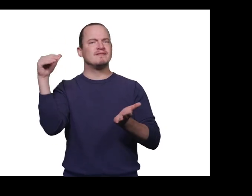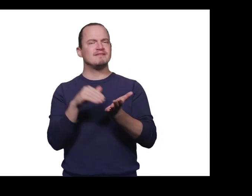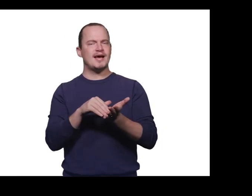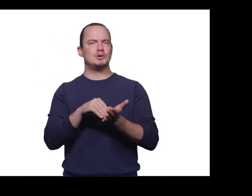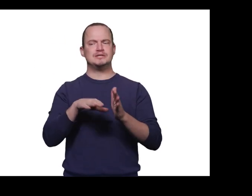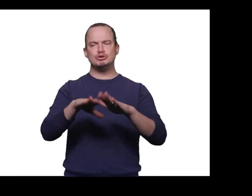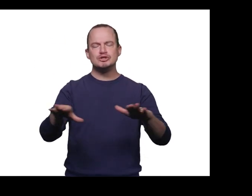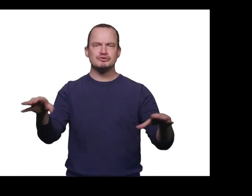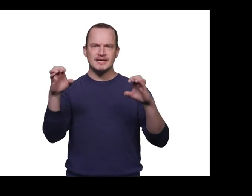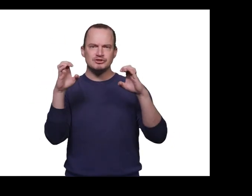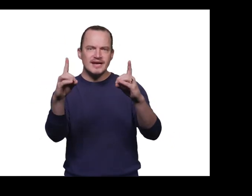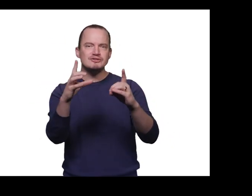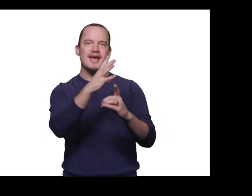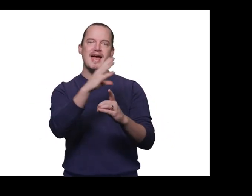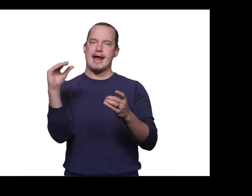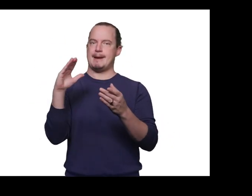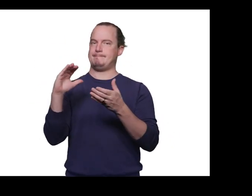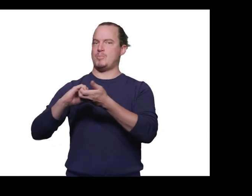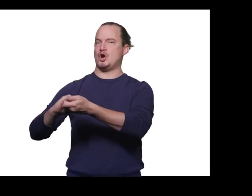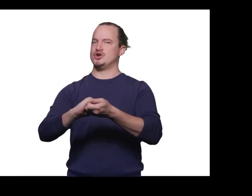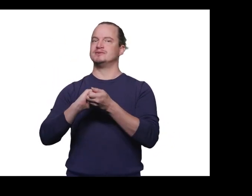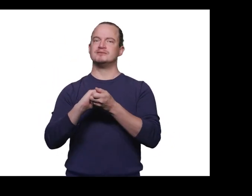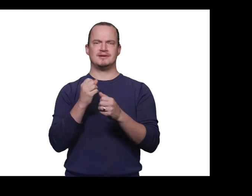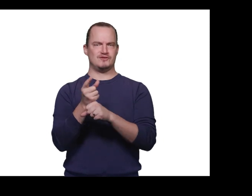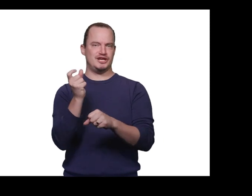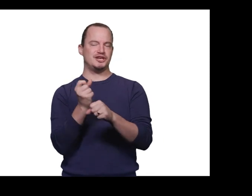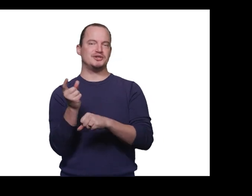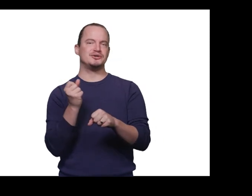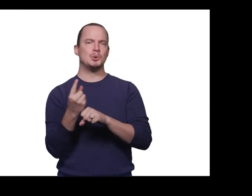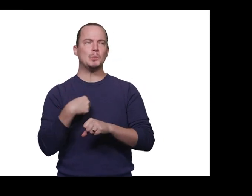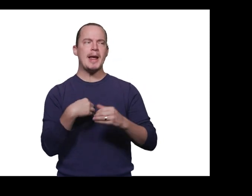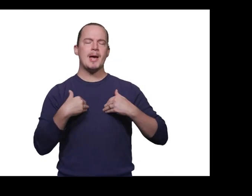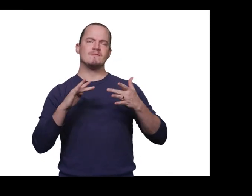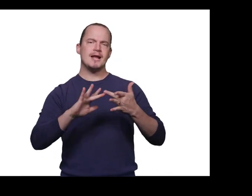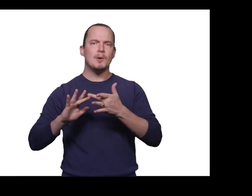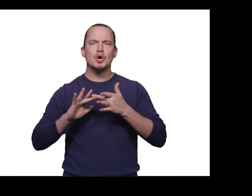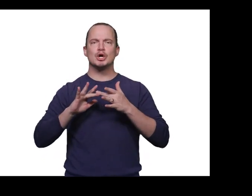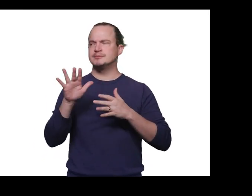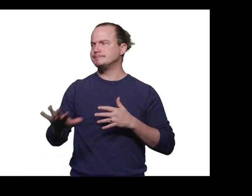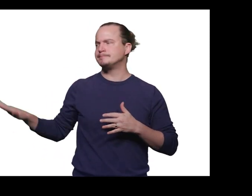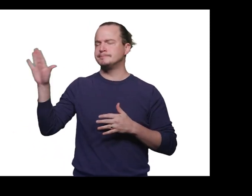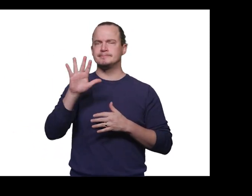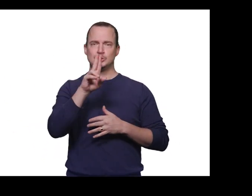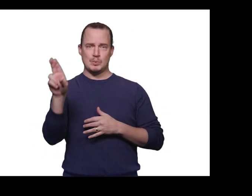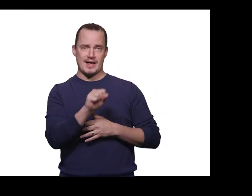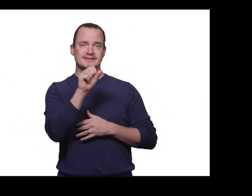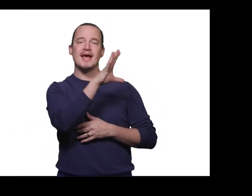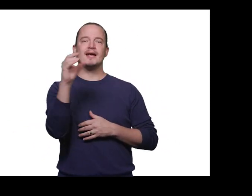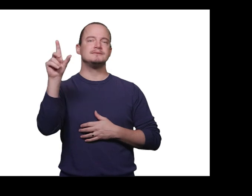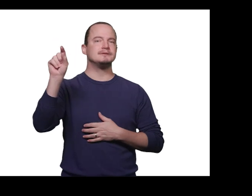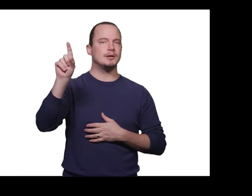educators, community partners, and families annually through our network of affiliates throughout the United States and in